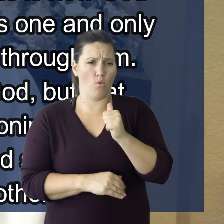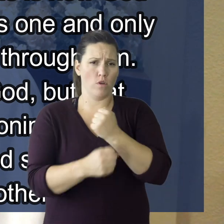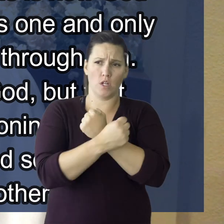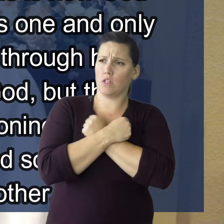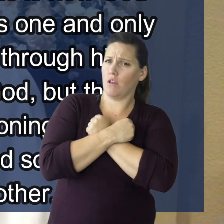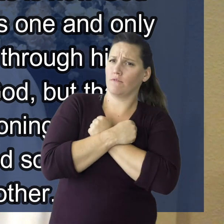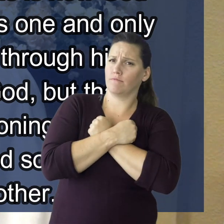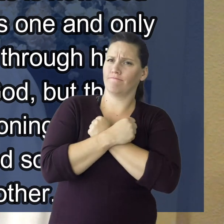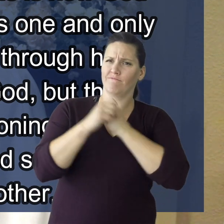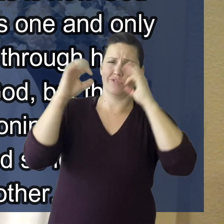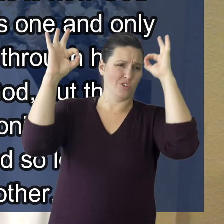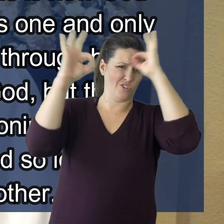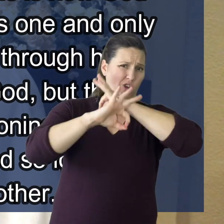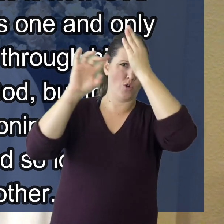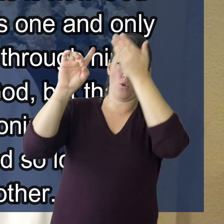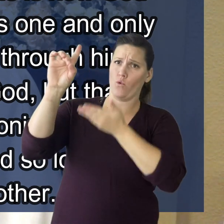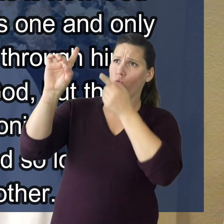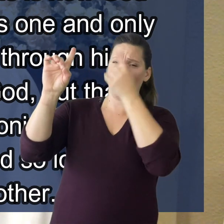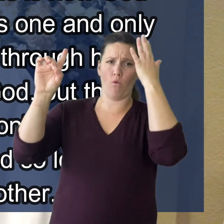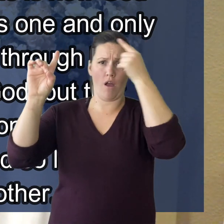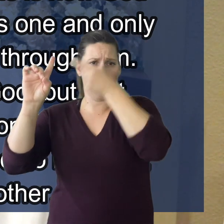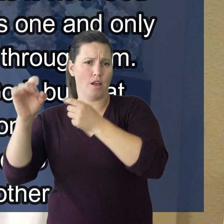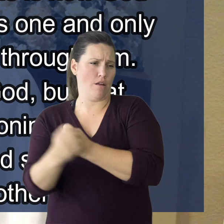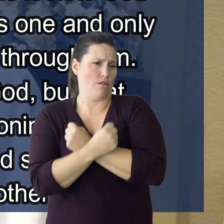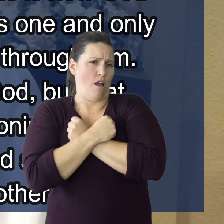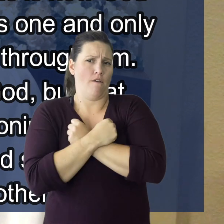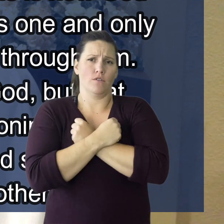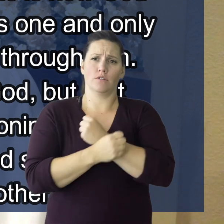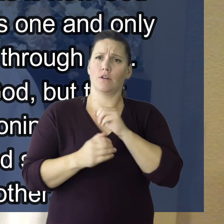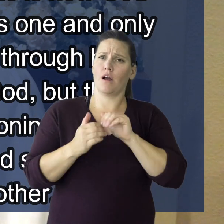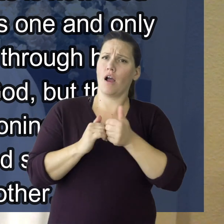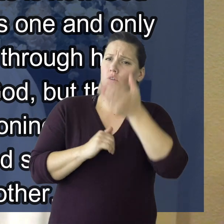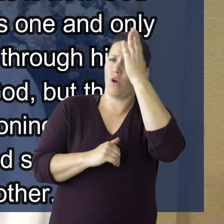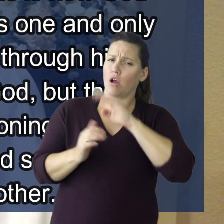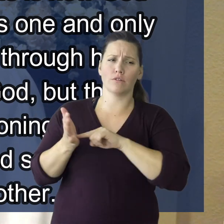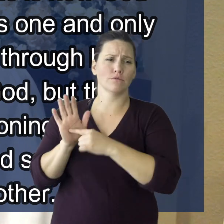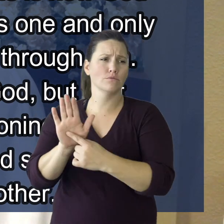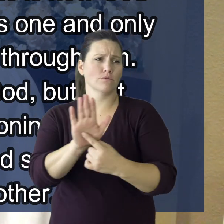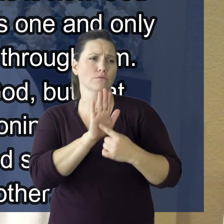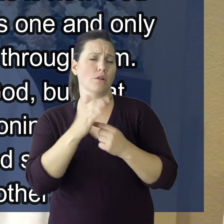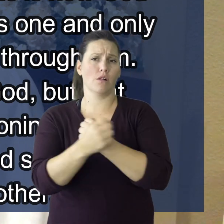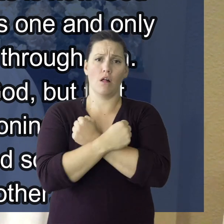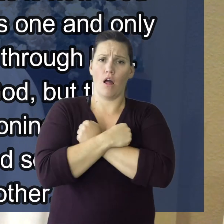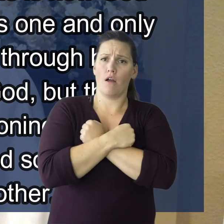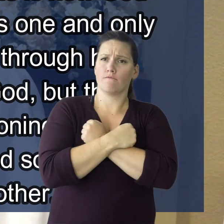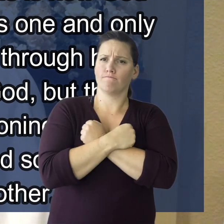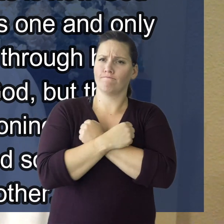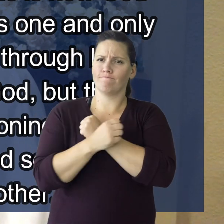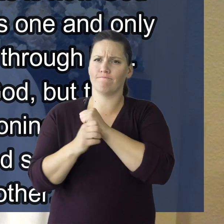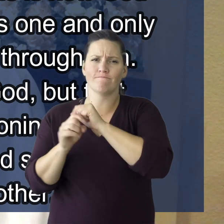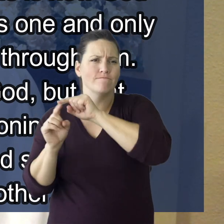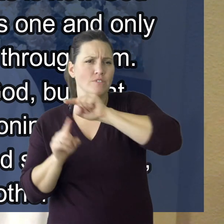know God, because God is love. This is how God showed his love among us.